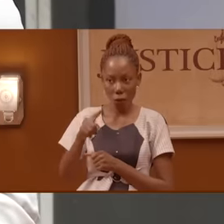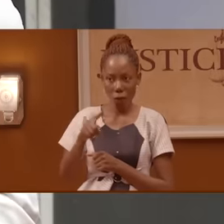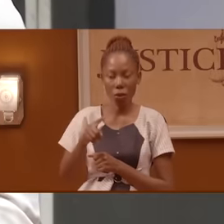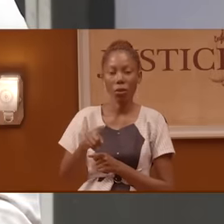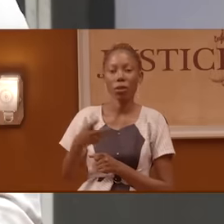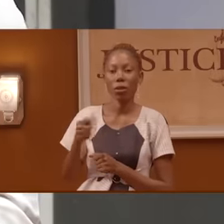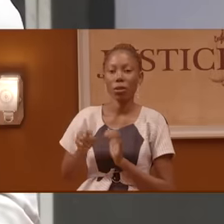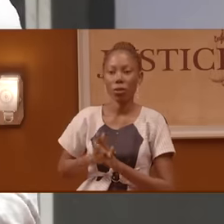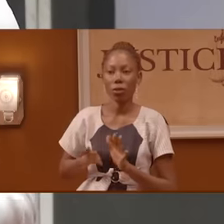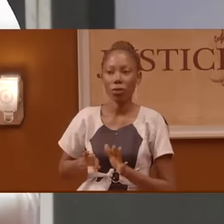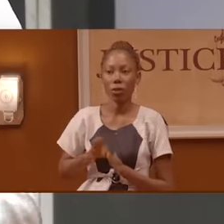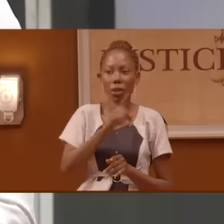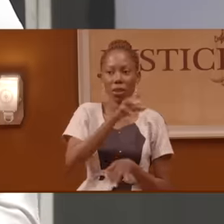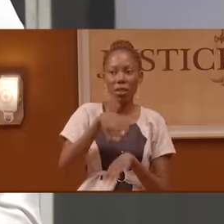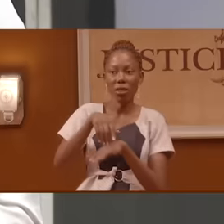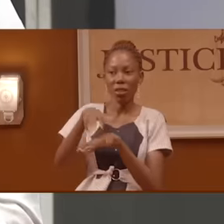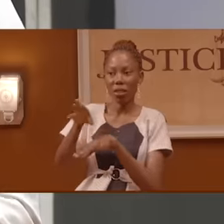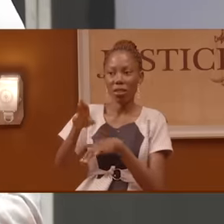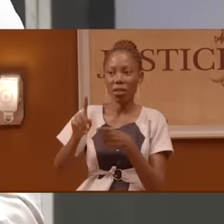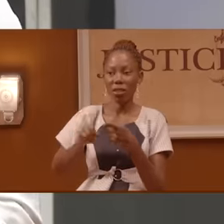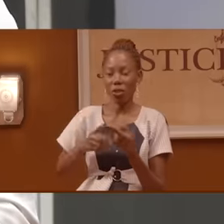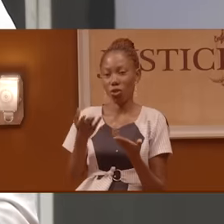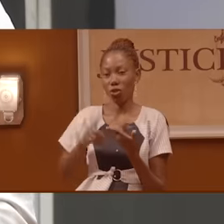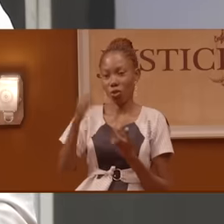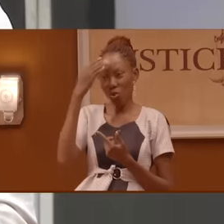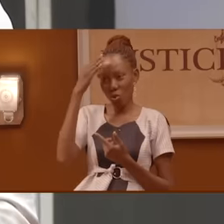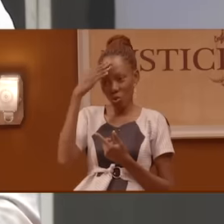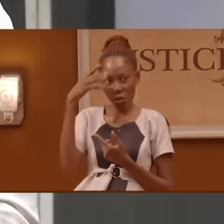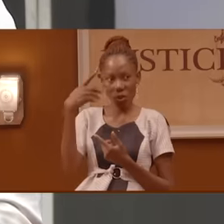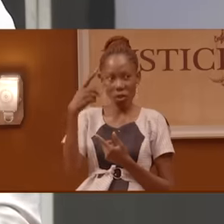it was a bait because he was telling me he wants to know the address because he was telling me